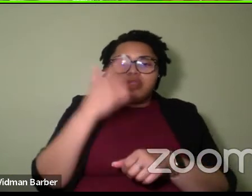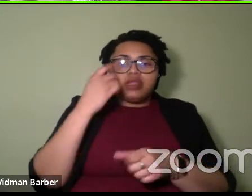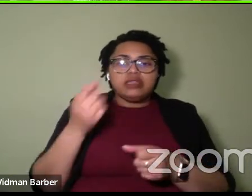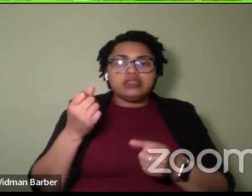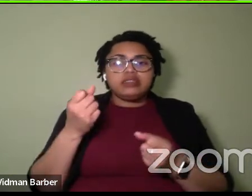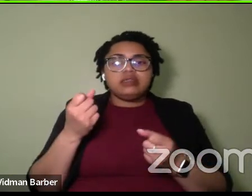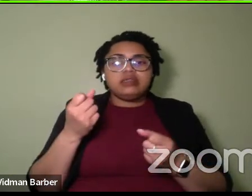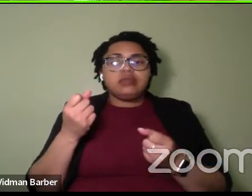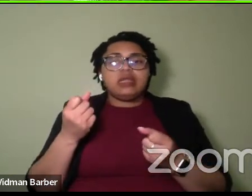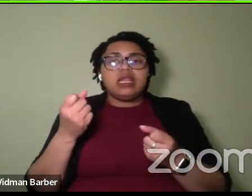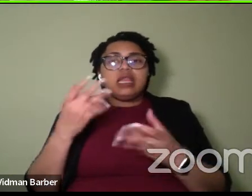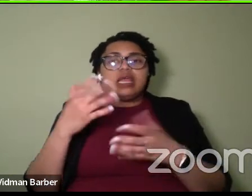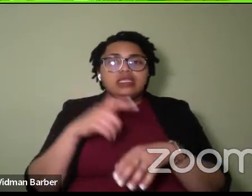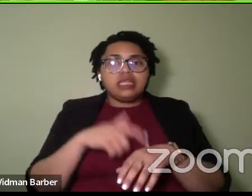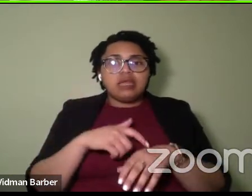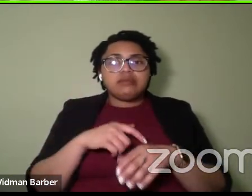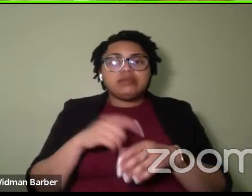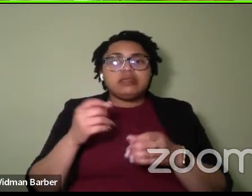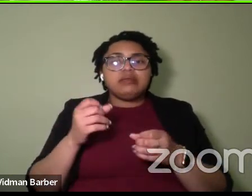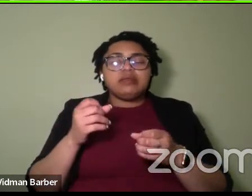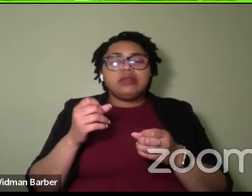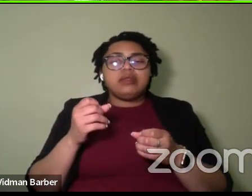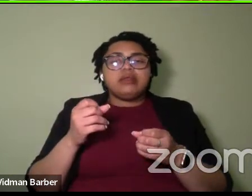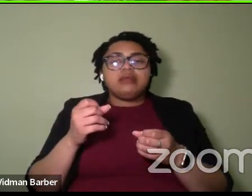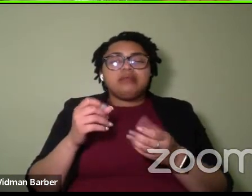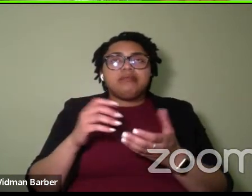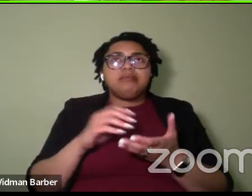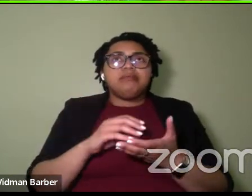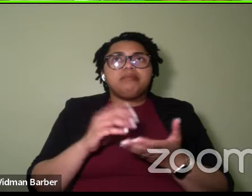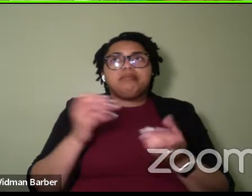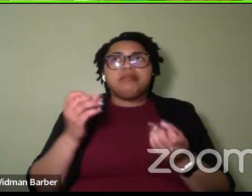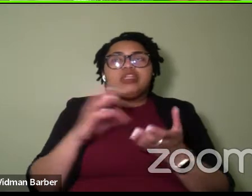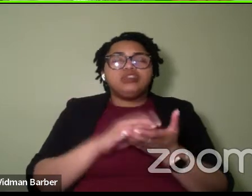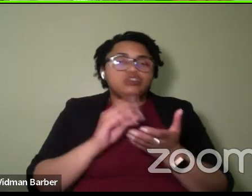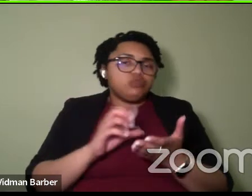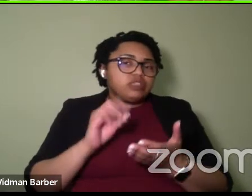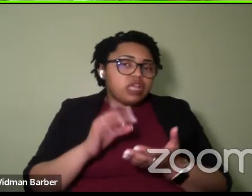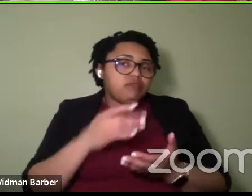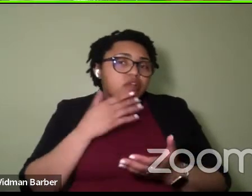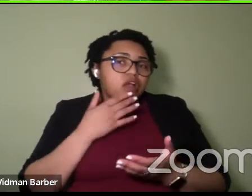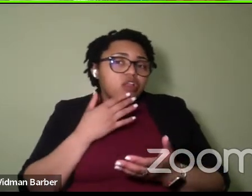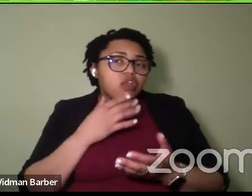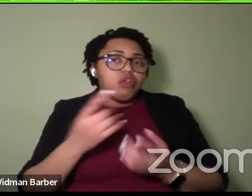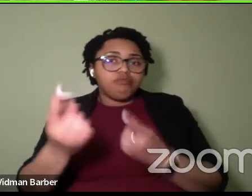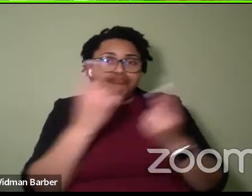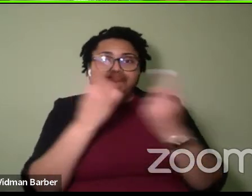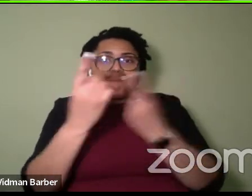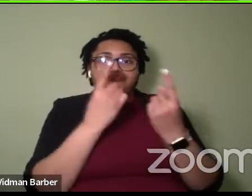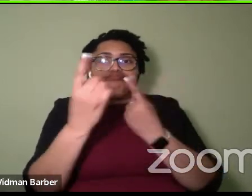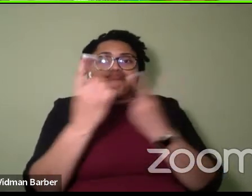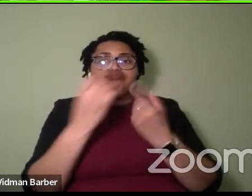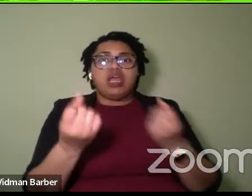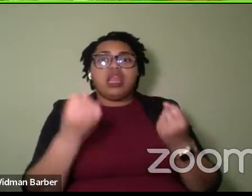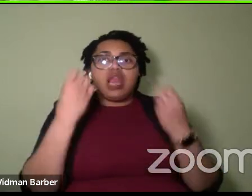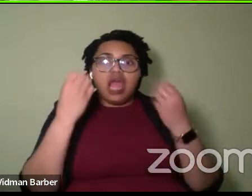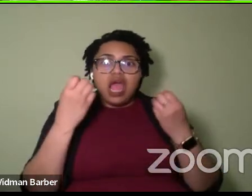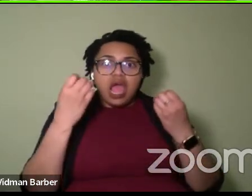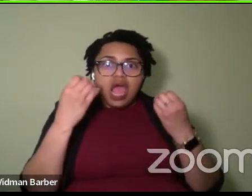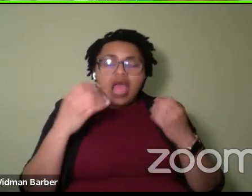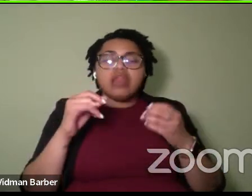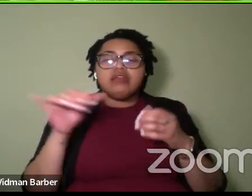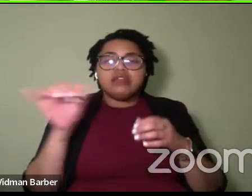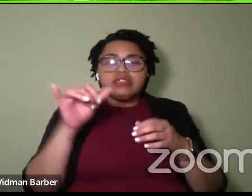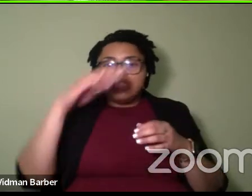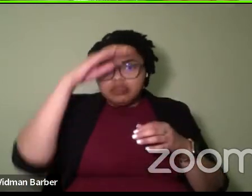think it's just, finding those spaces, whether it be outside of academia, where you can have a Black collective, an Indigenous collective, a